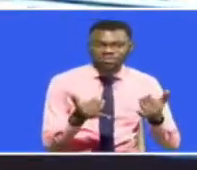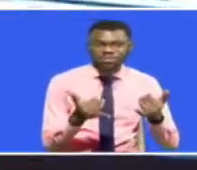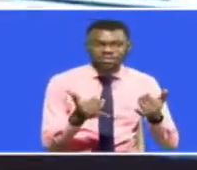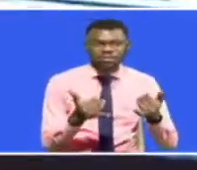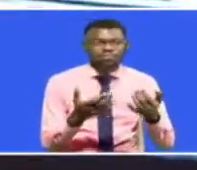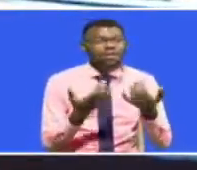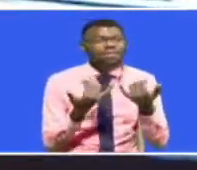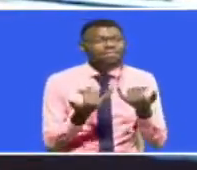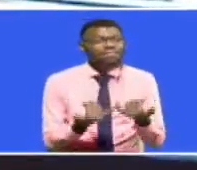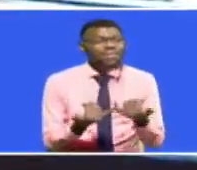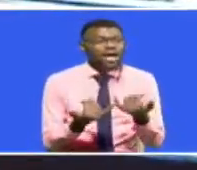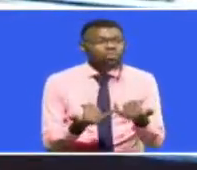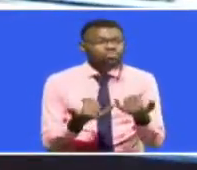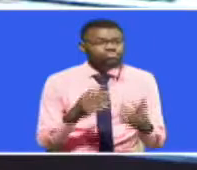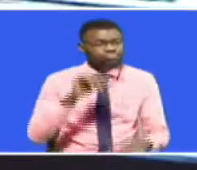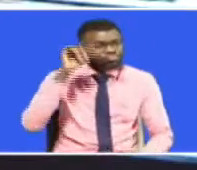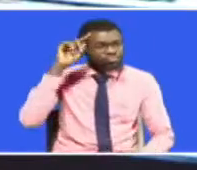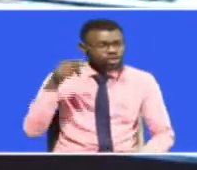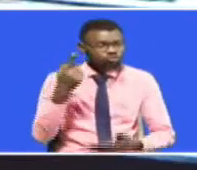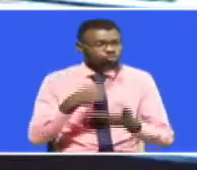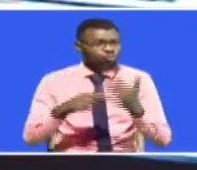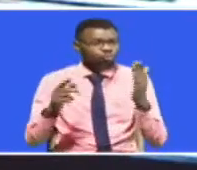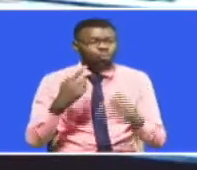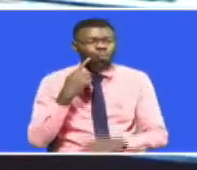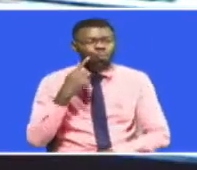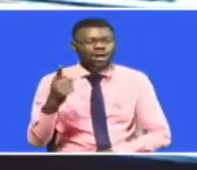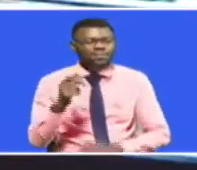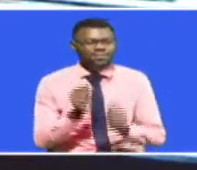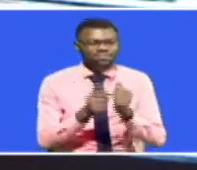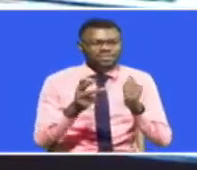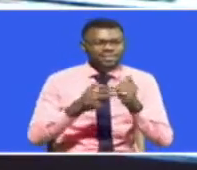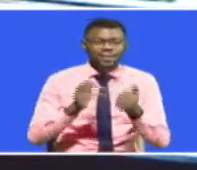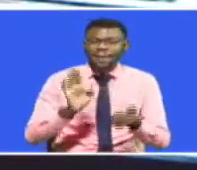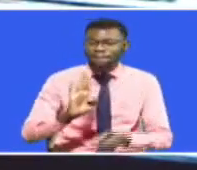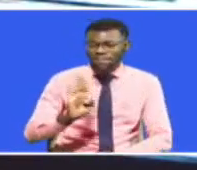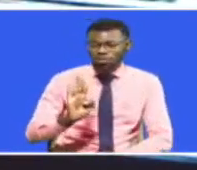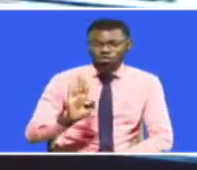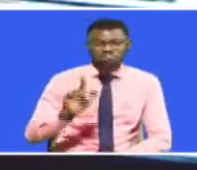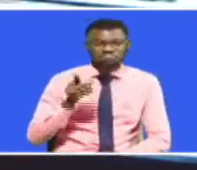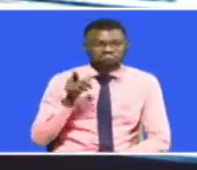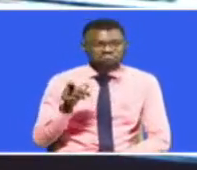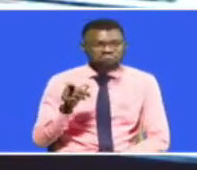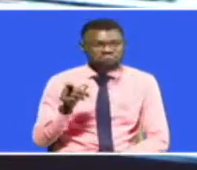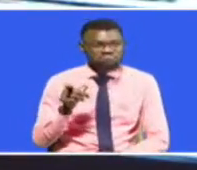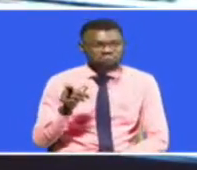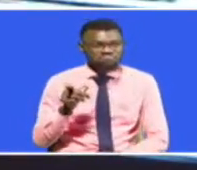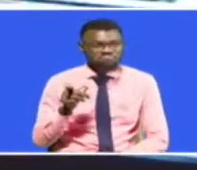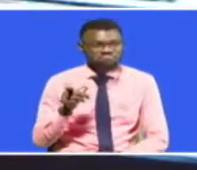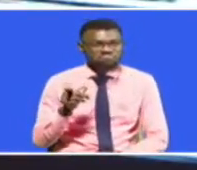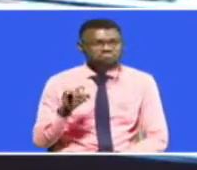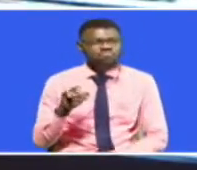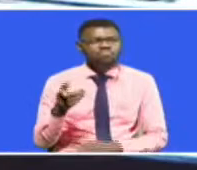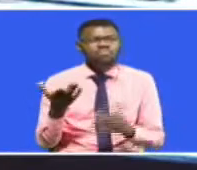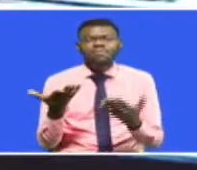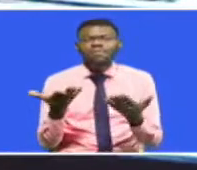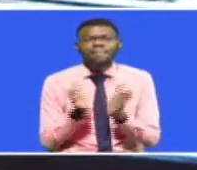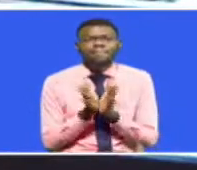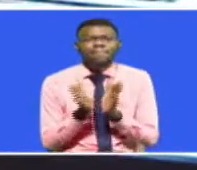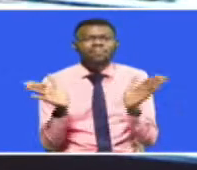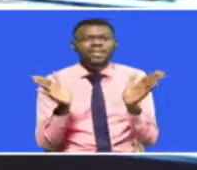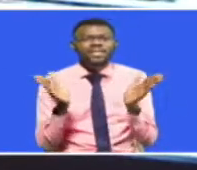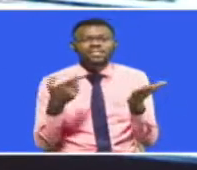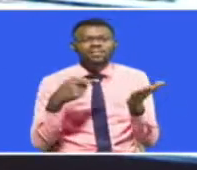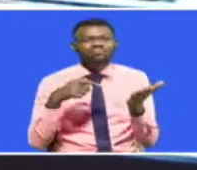the writing off of 117 billion shillings in debt owed by public sugar mills to